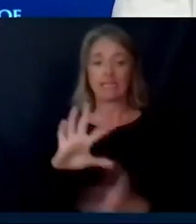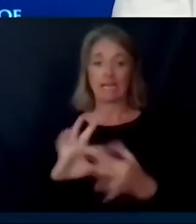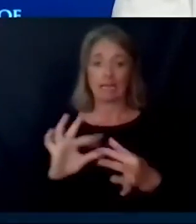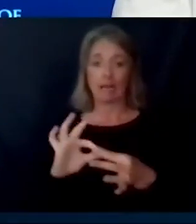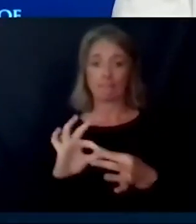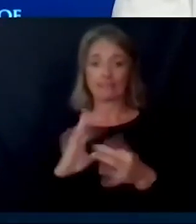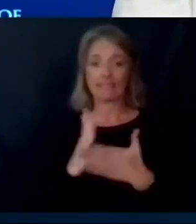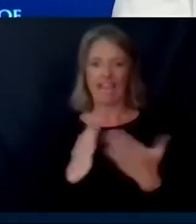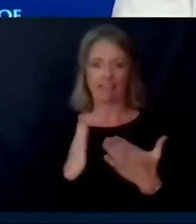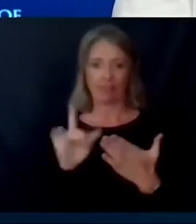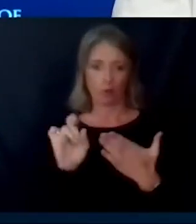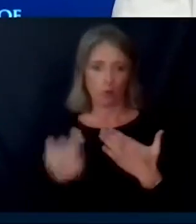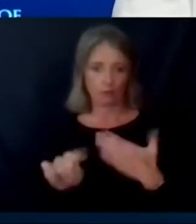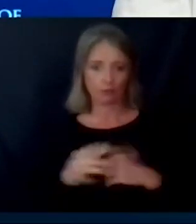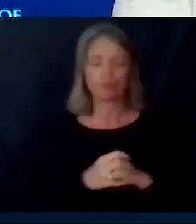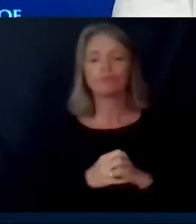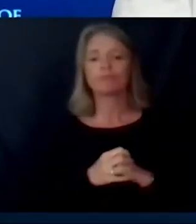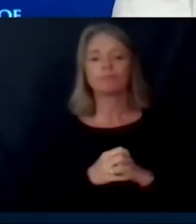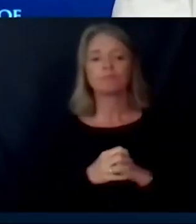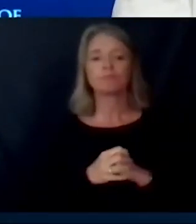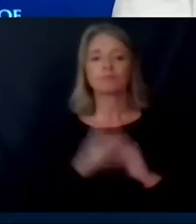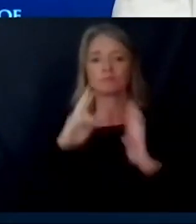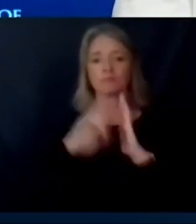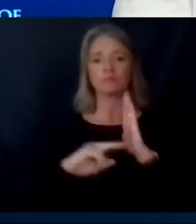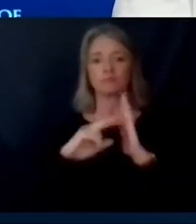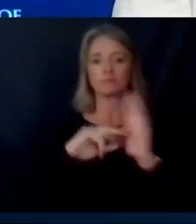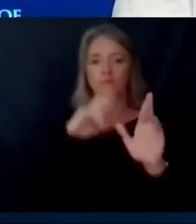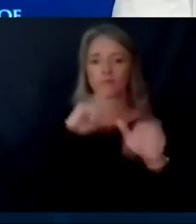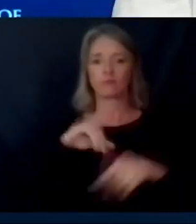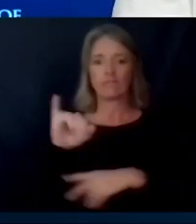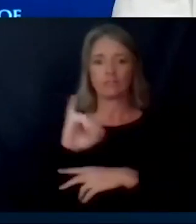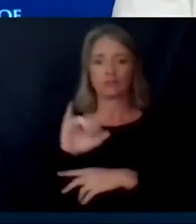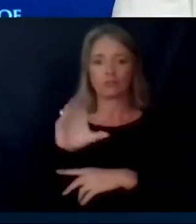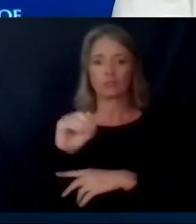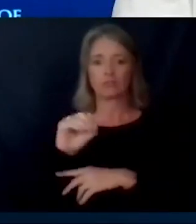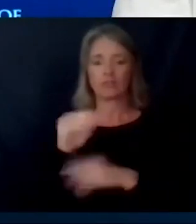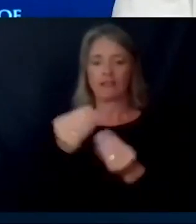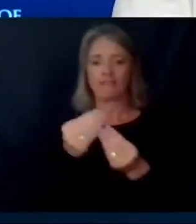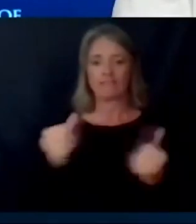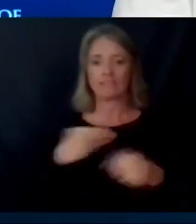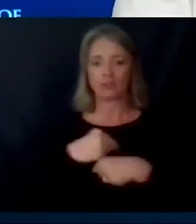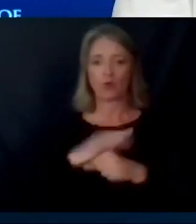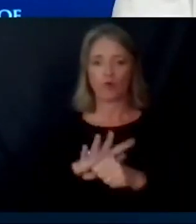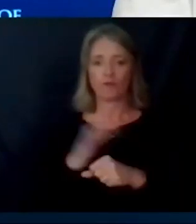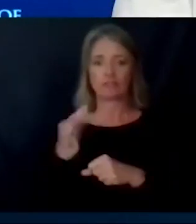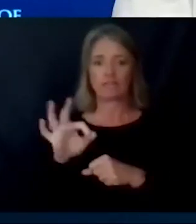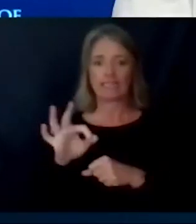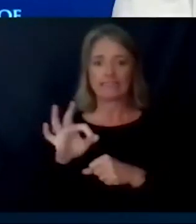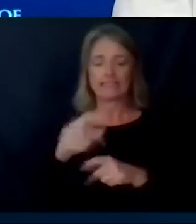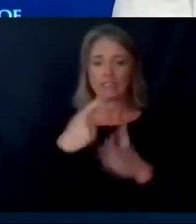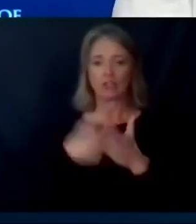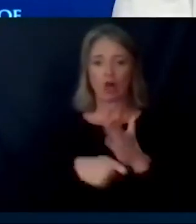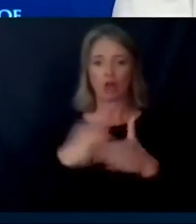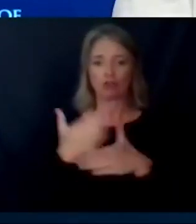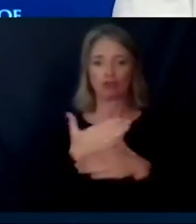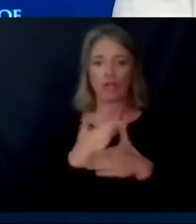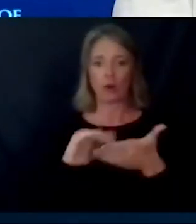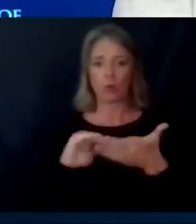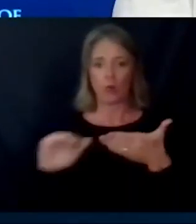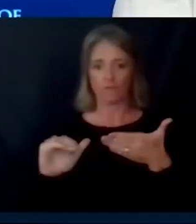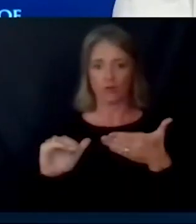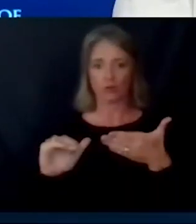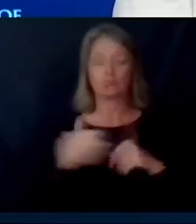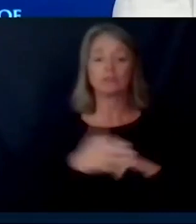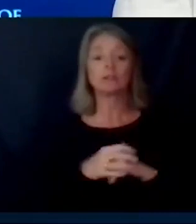said that she read about a report about insurance companies phasing out COVID-19 cost-sharing waivers. Also, that the KCMO Health